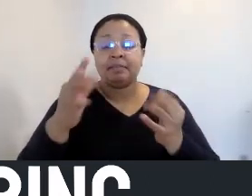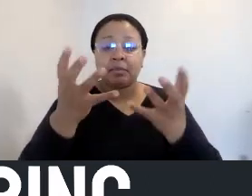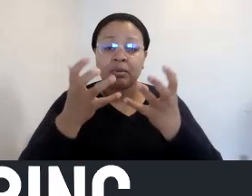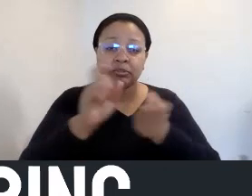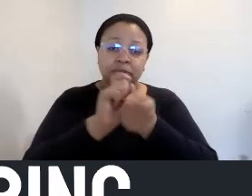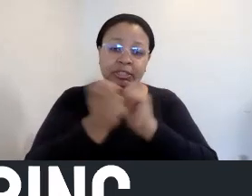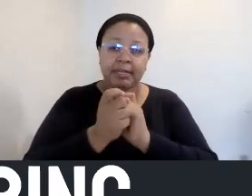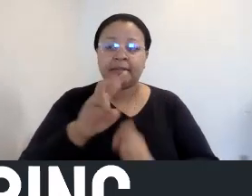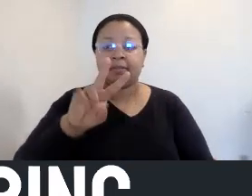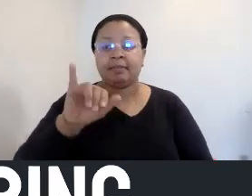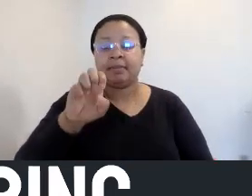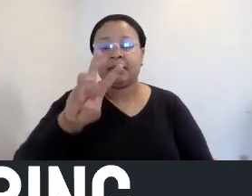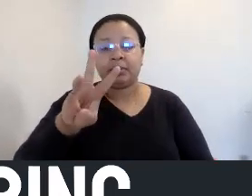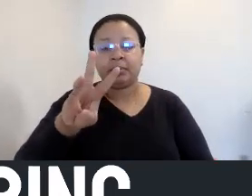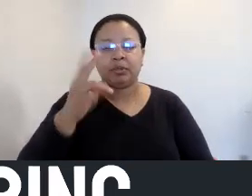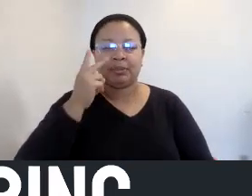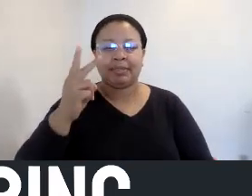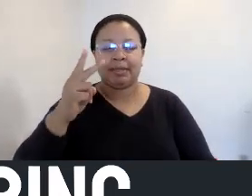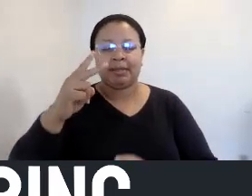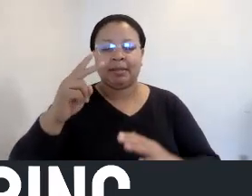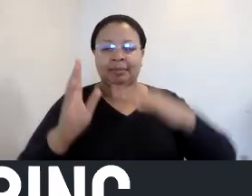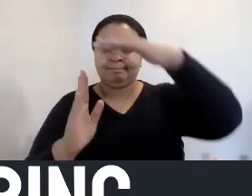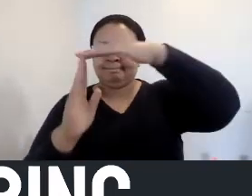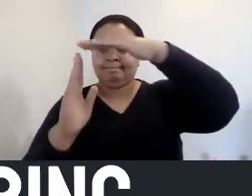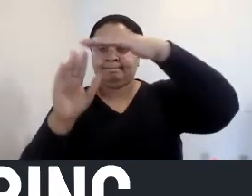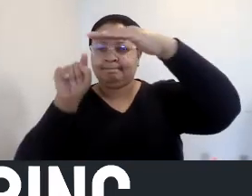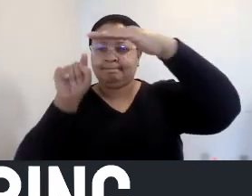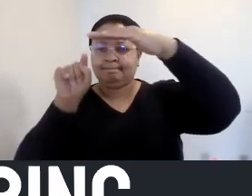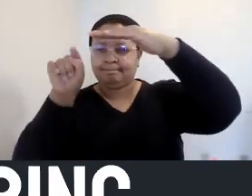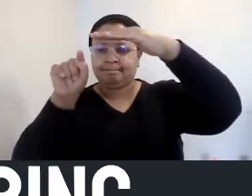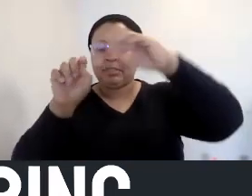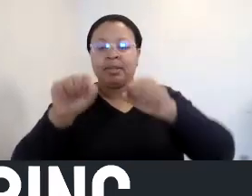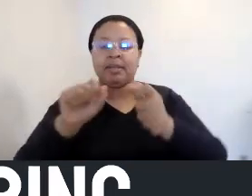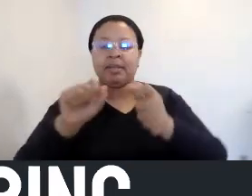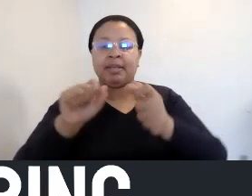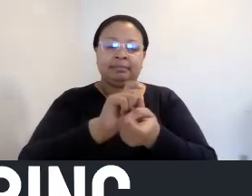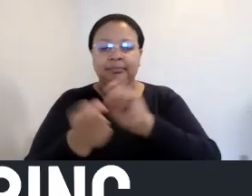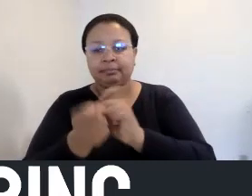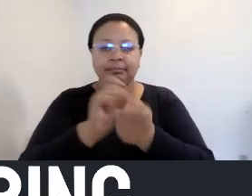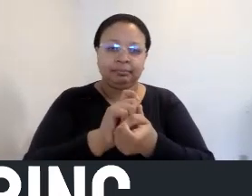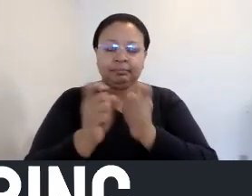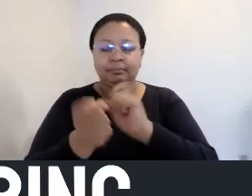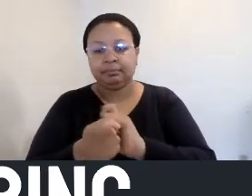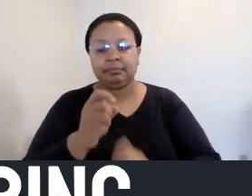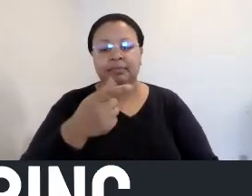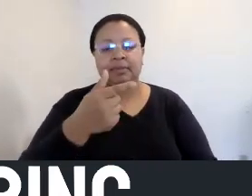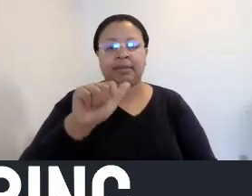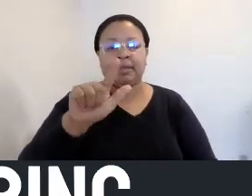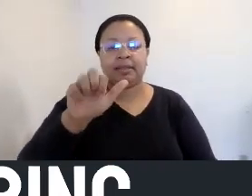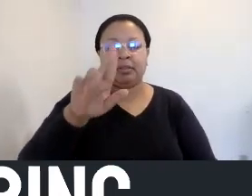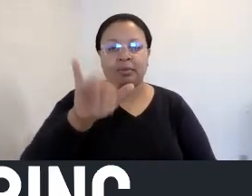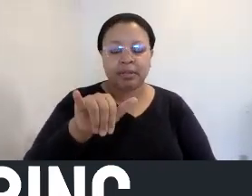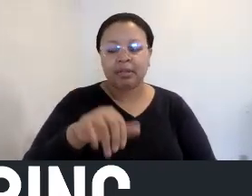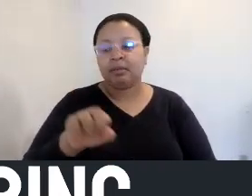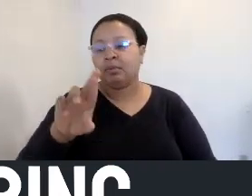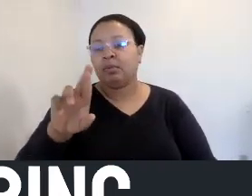by clicking on the view button and switching between gallery view and speaker view to suit your preference.